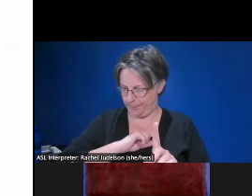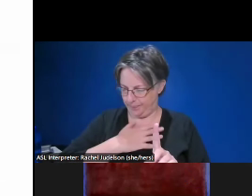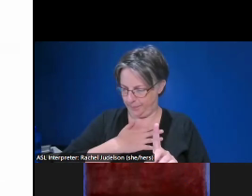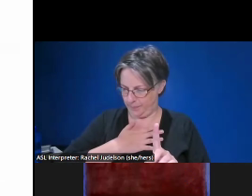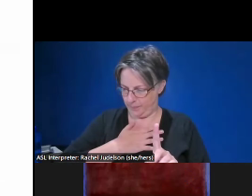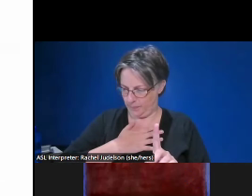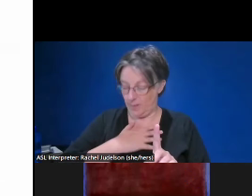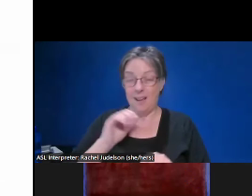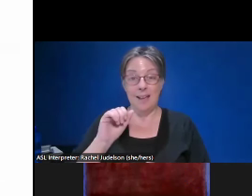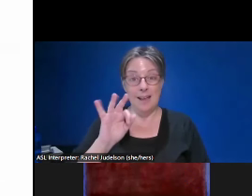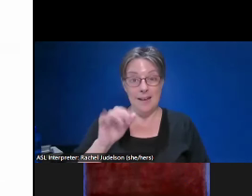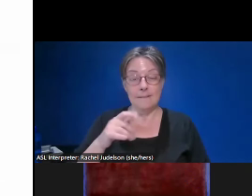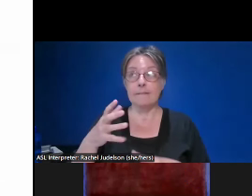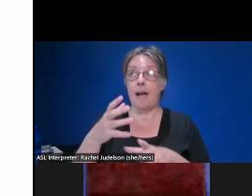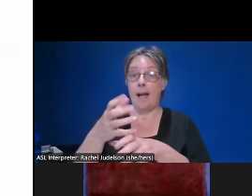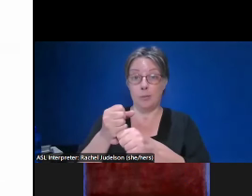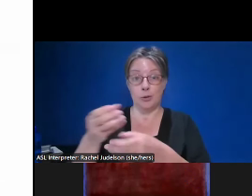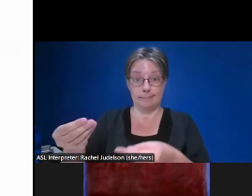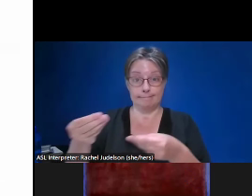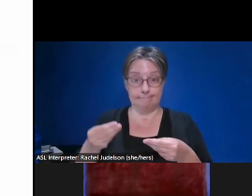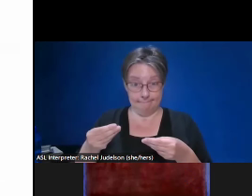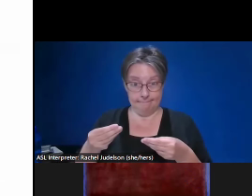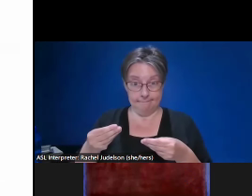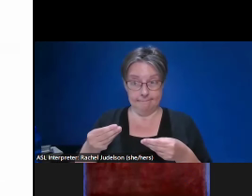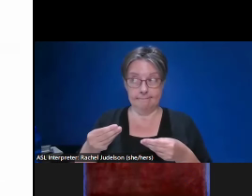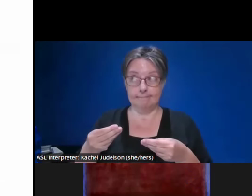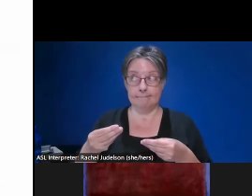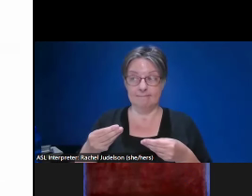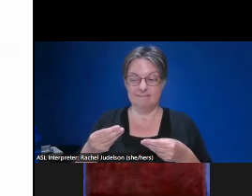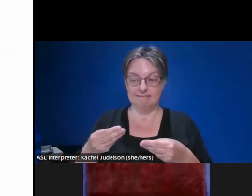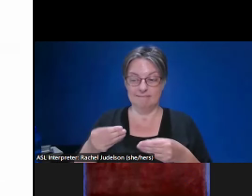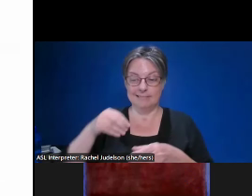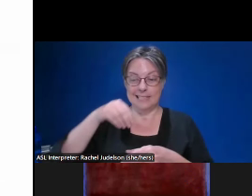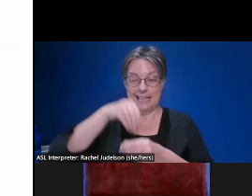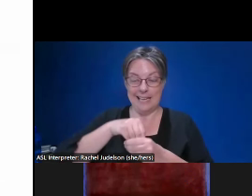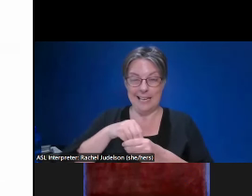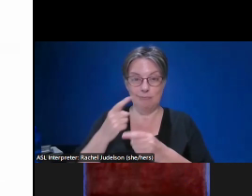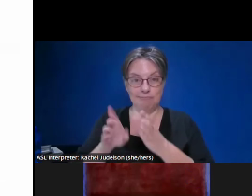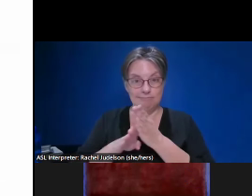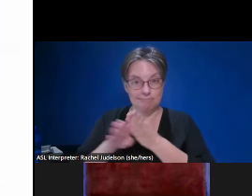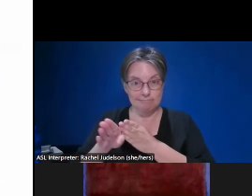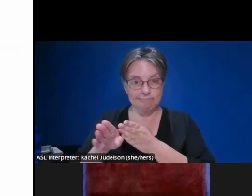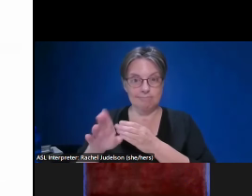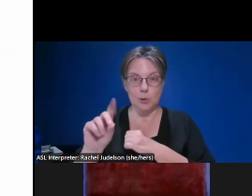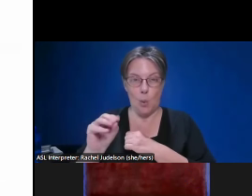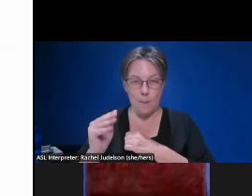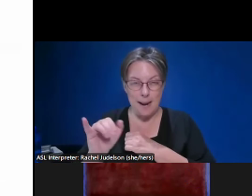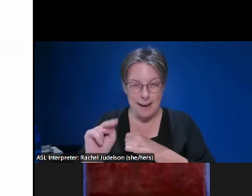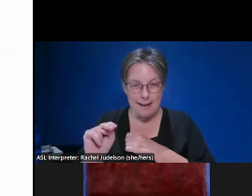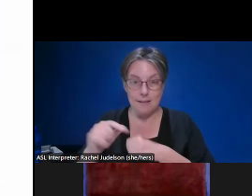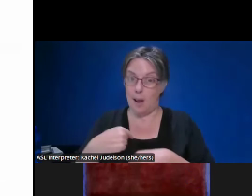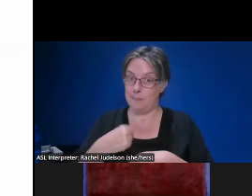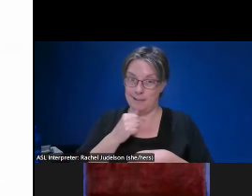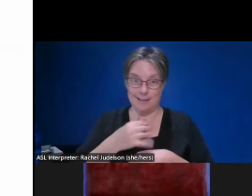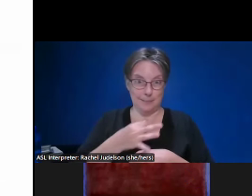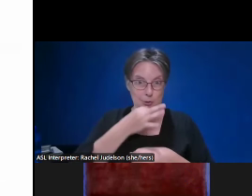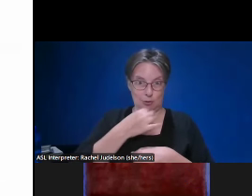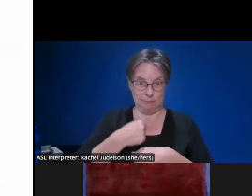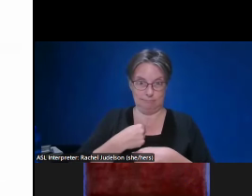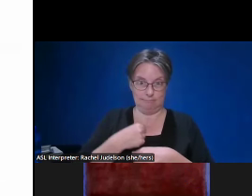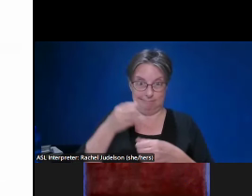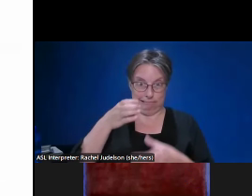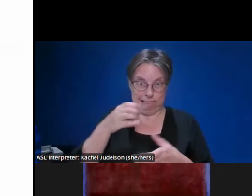if we receive an abstract that is within a domain or an area that we're not an expert on,